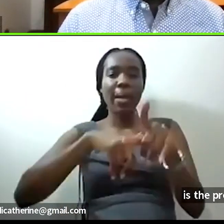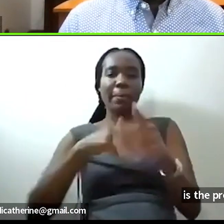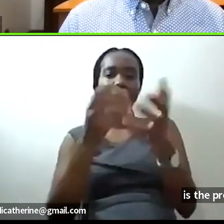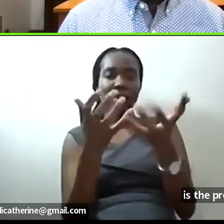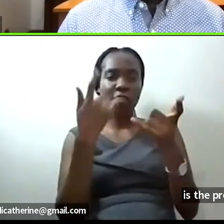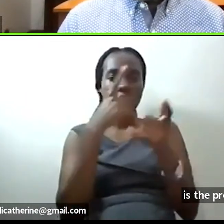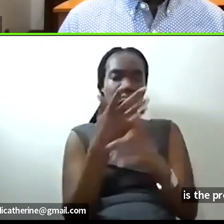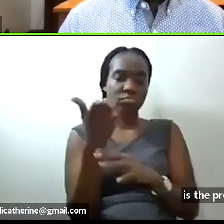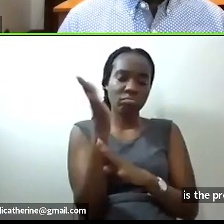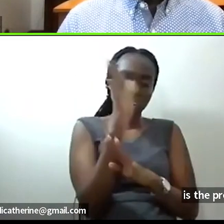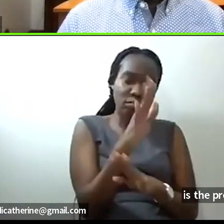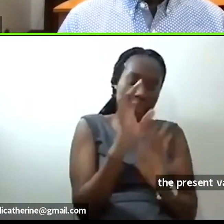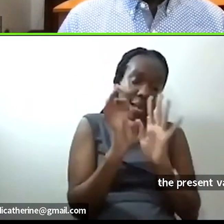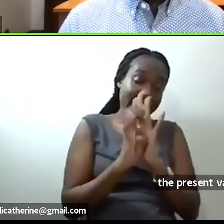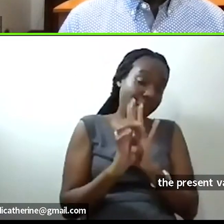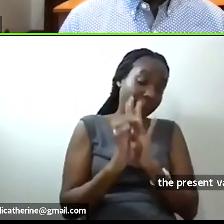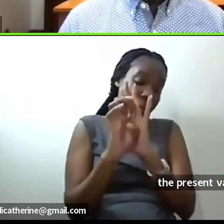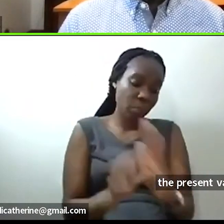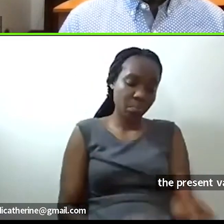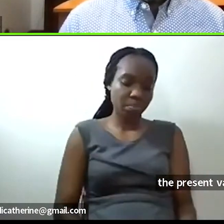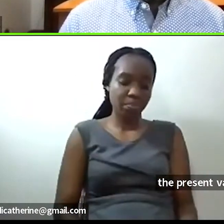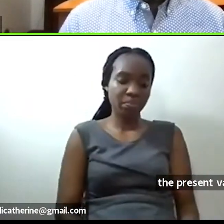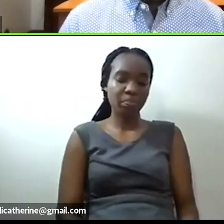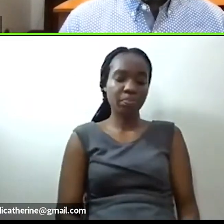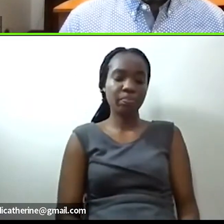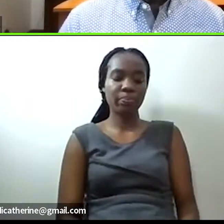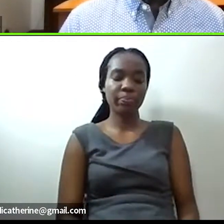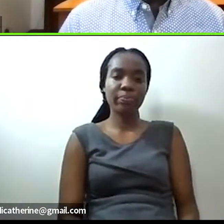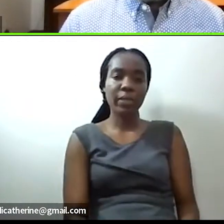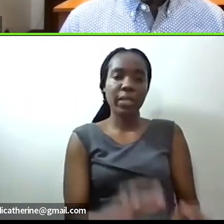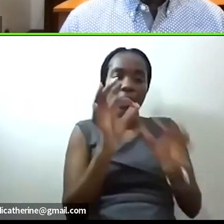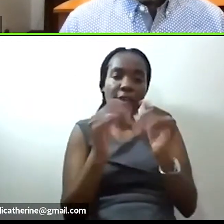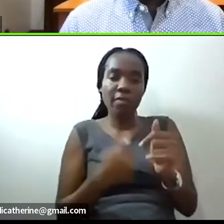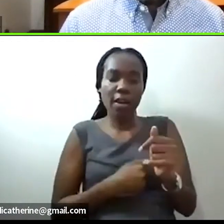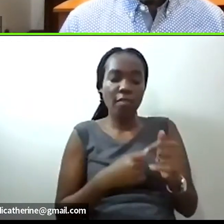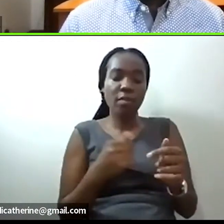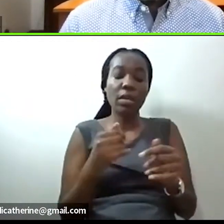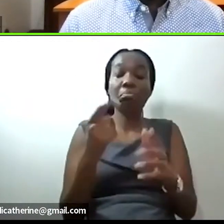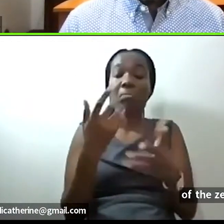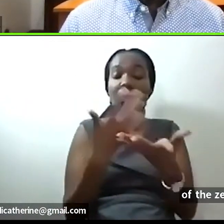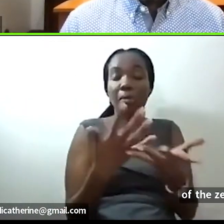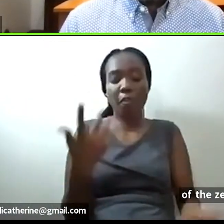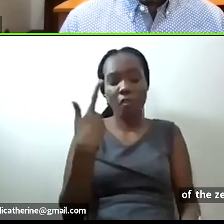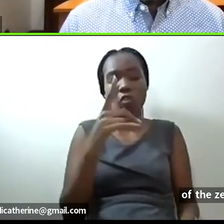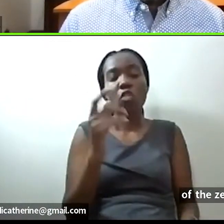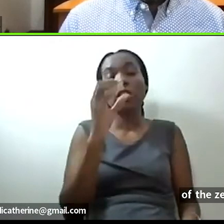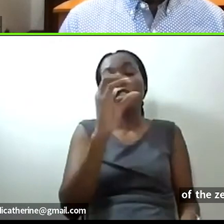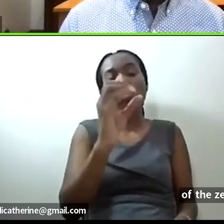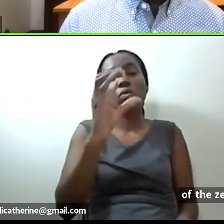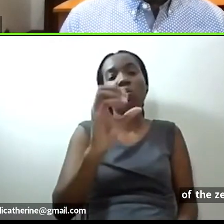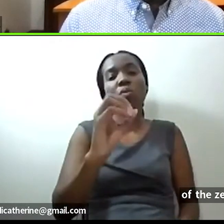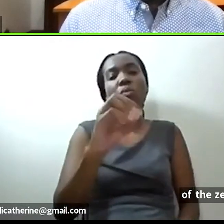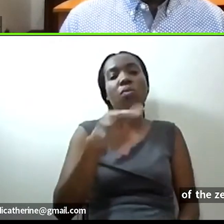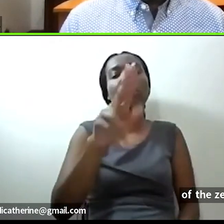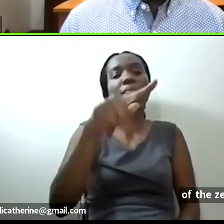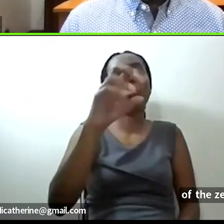if the price of the zero coupon bond that promises to pay 100,000 in 5 years with